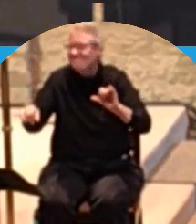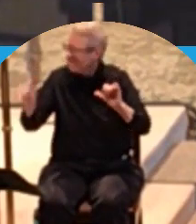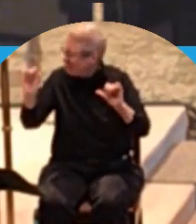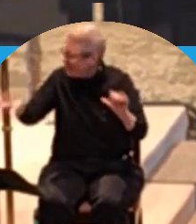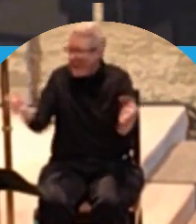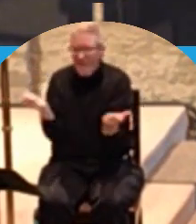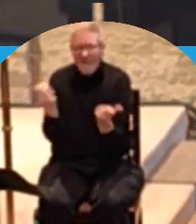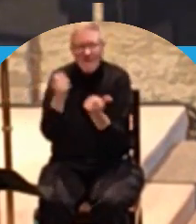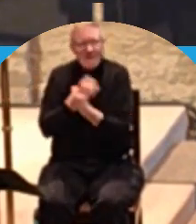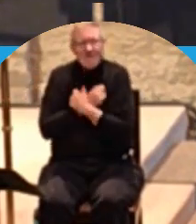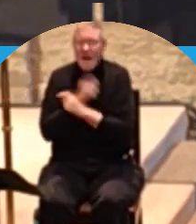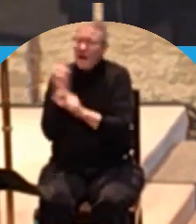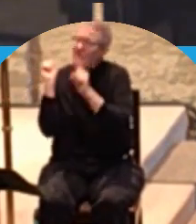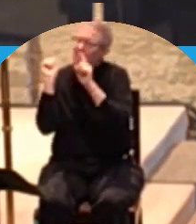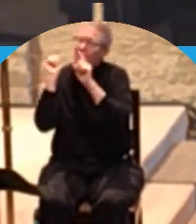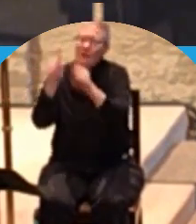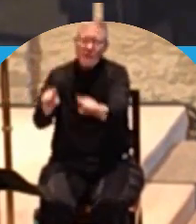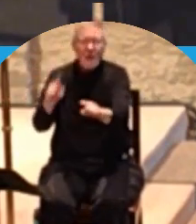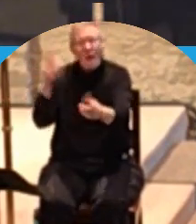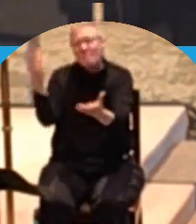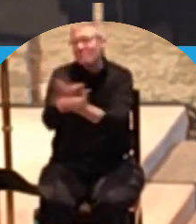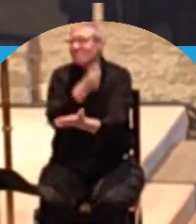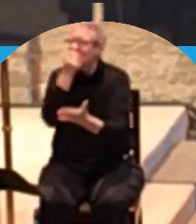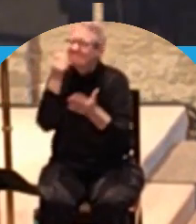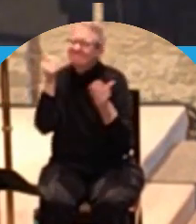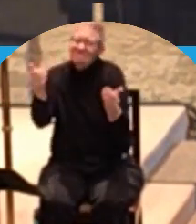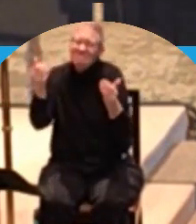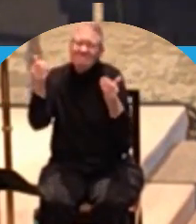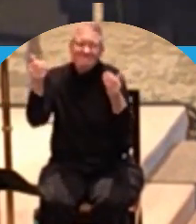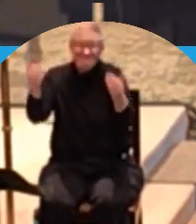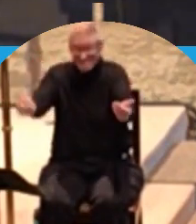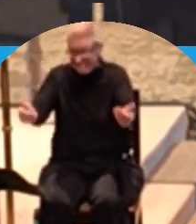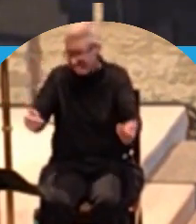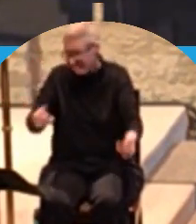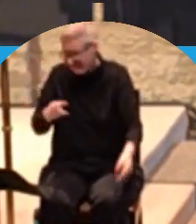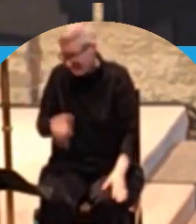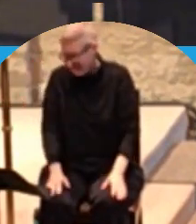where the love is, and you won't be